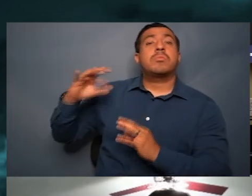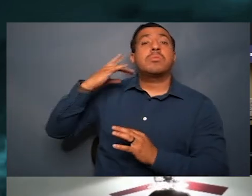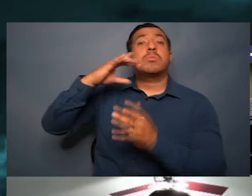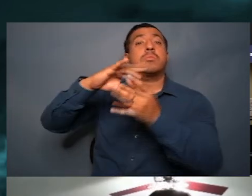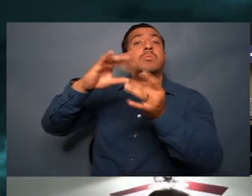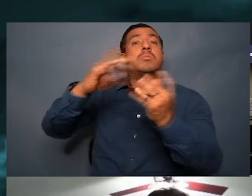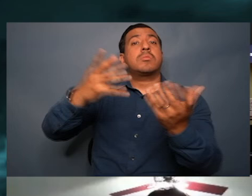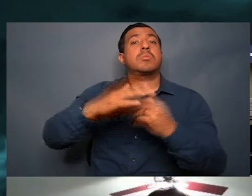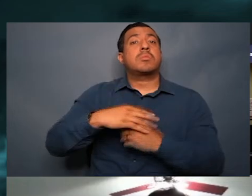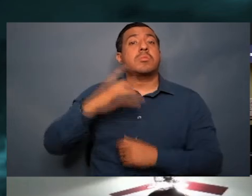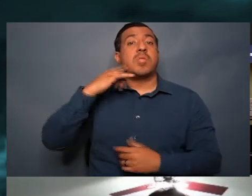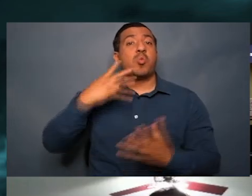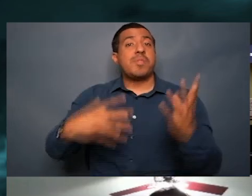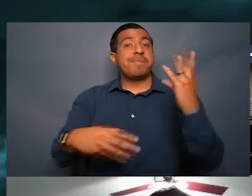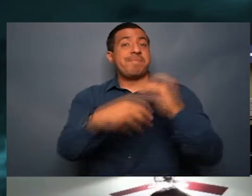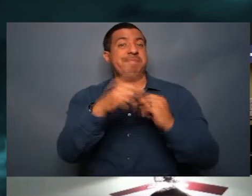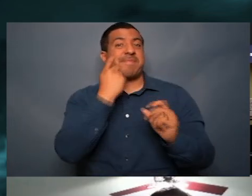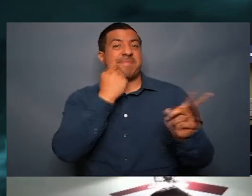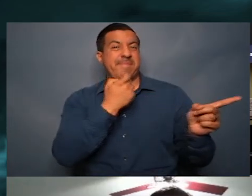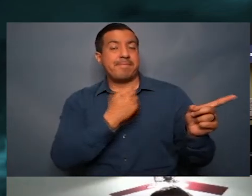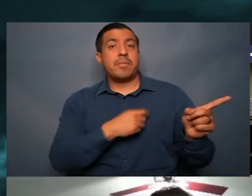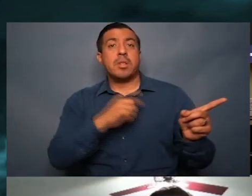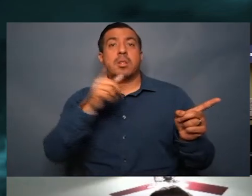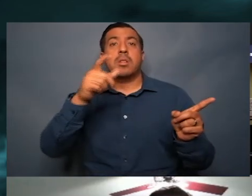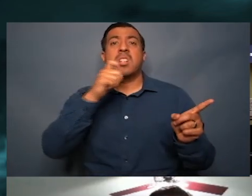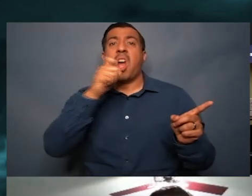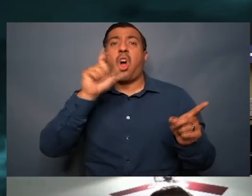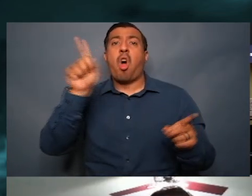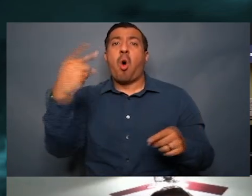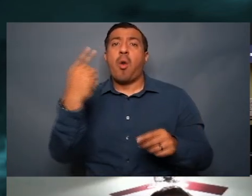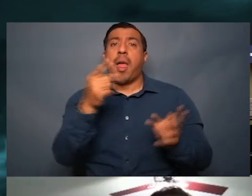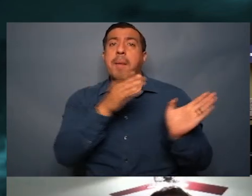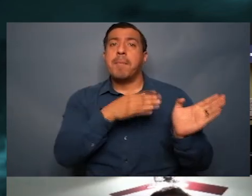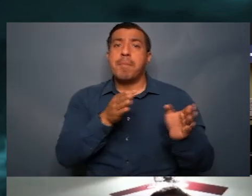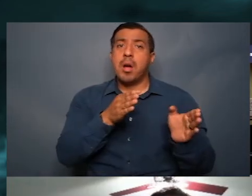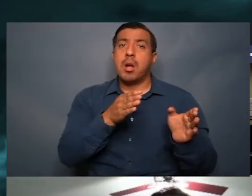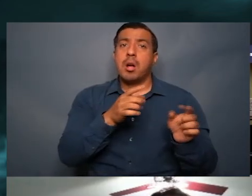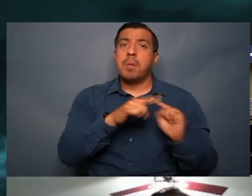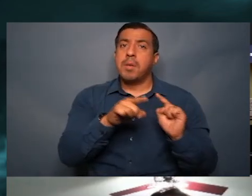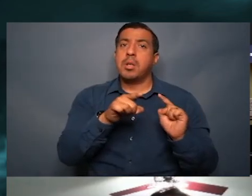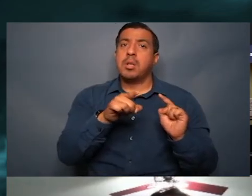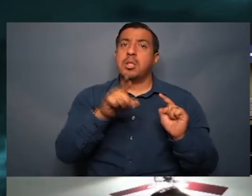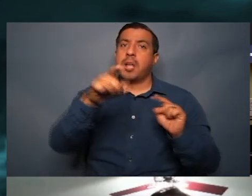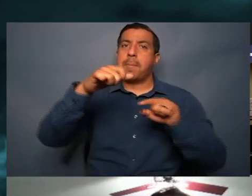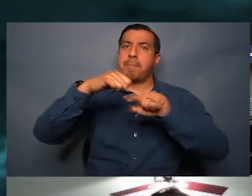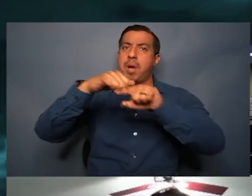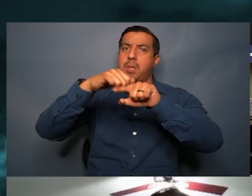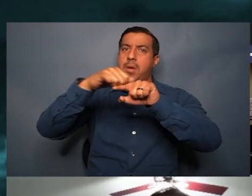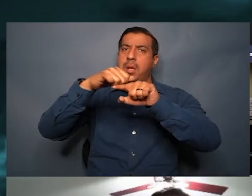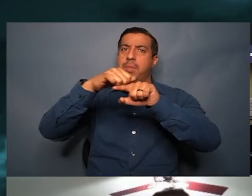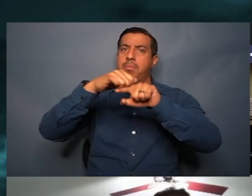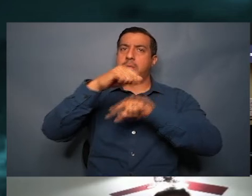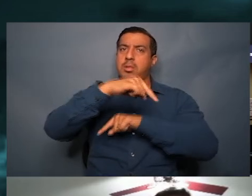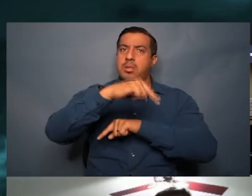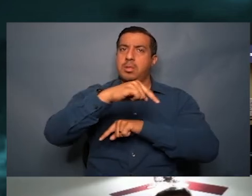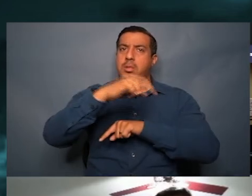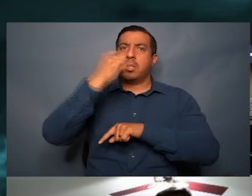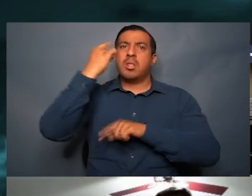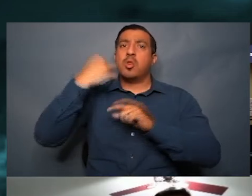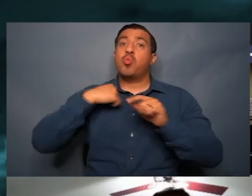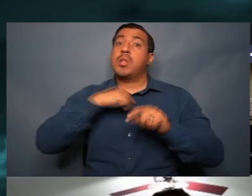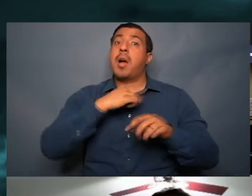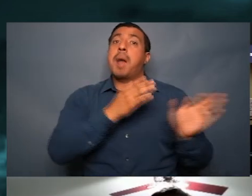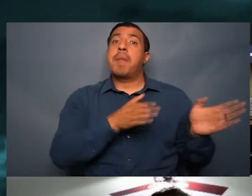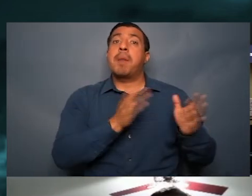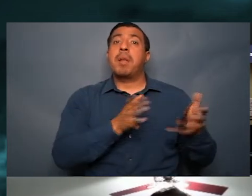as to piggyback off of that, don't just prepare, but also actually practice it. Often we make these